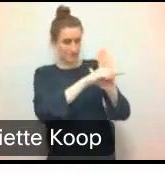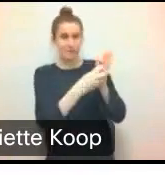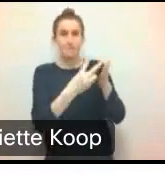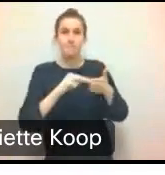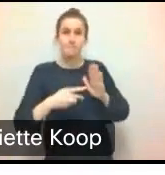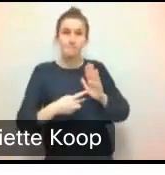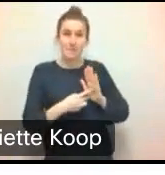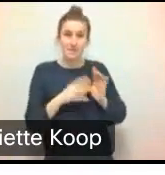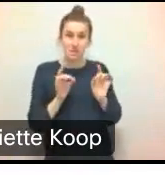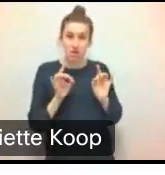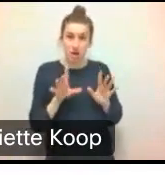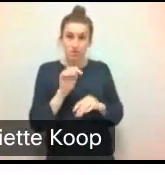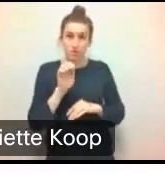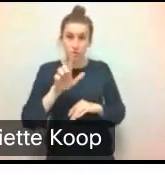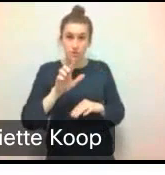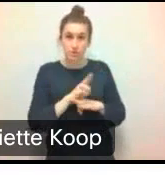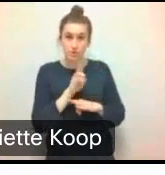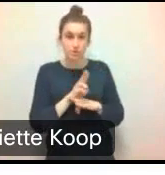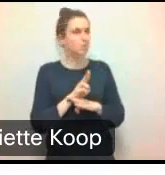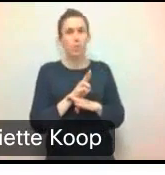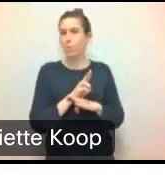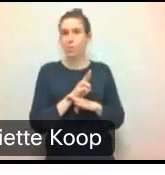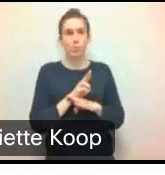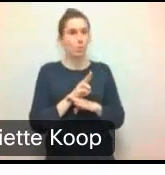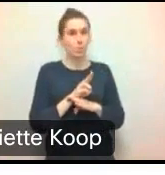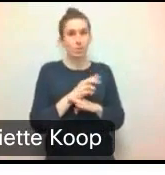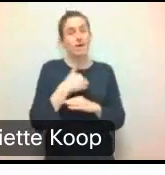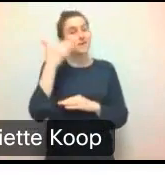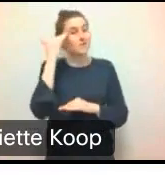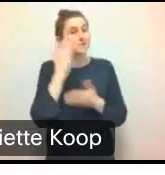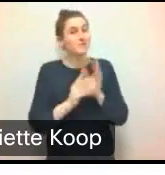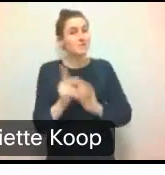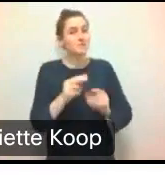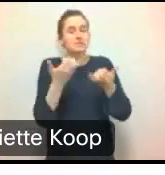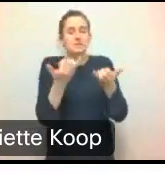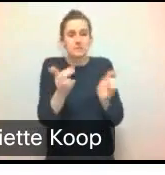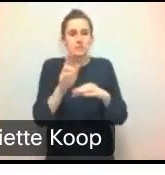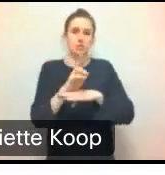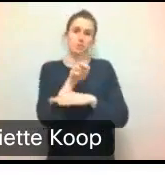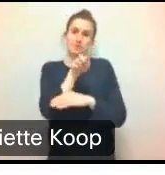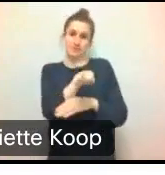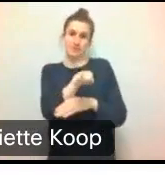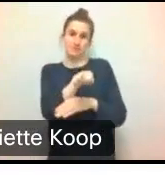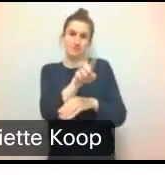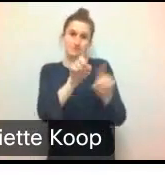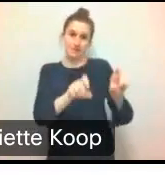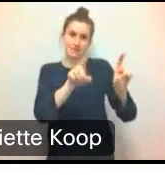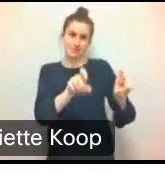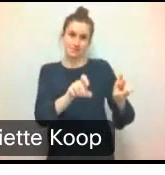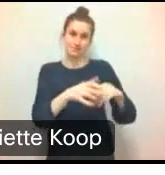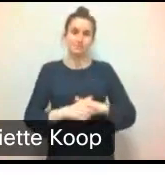terrible tool. I still think, and I know people who are still using this particular verification.